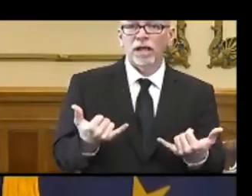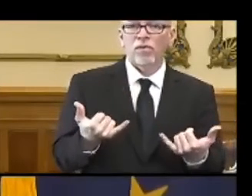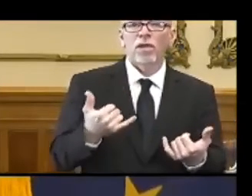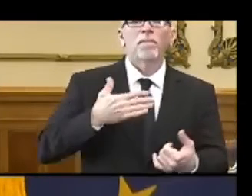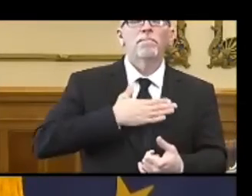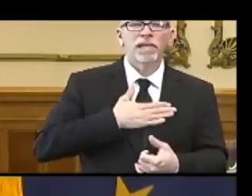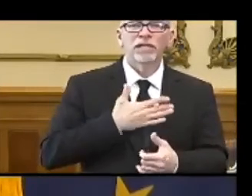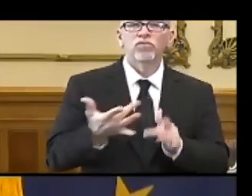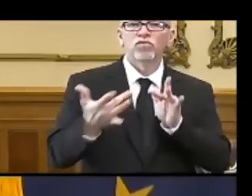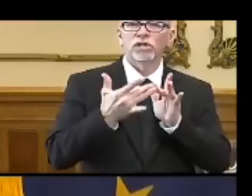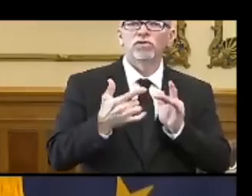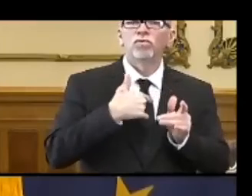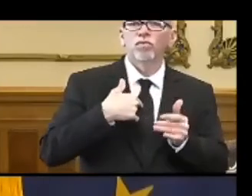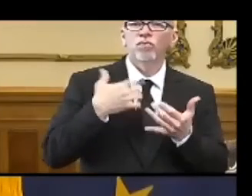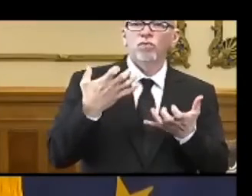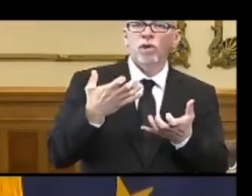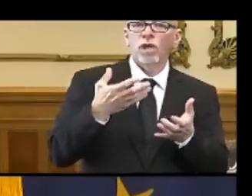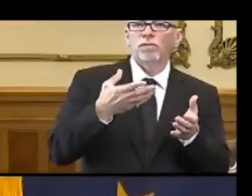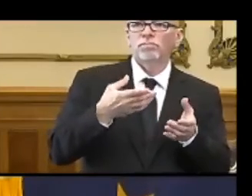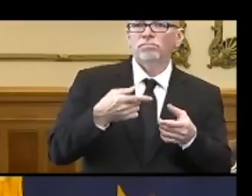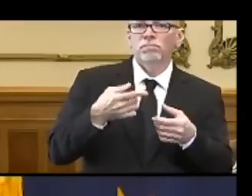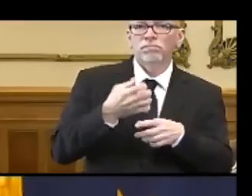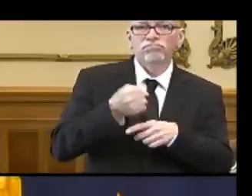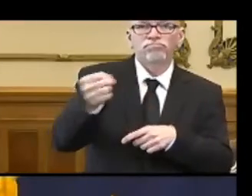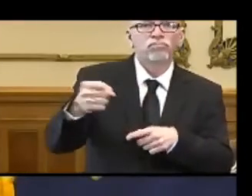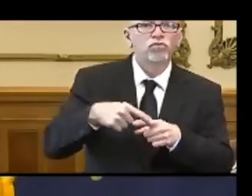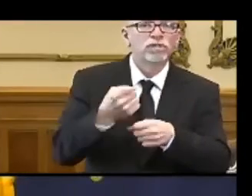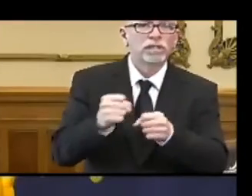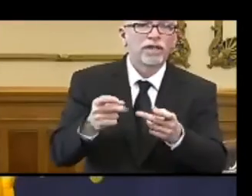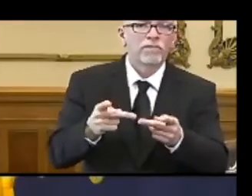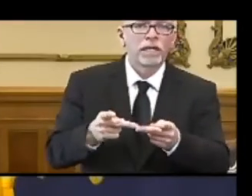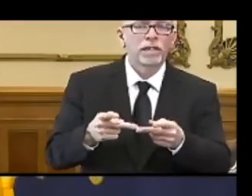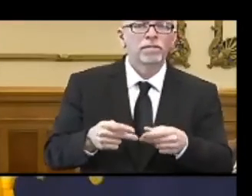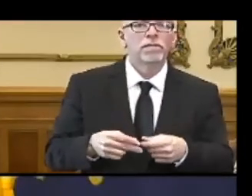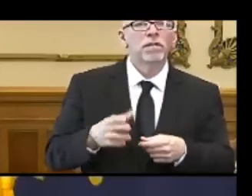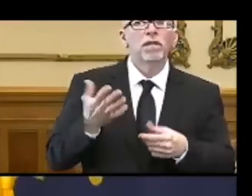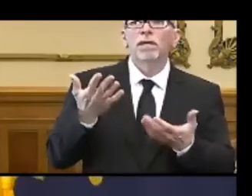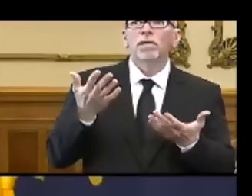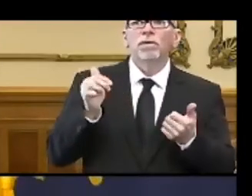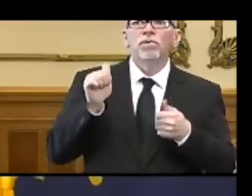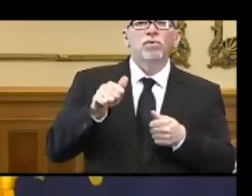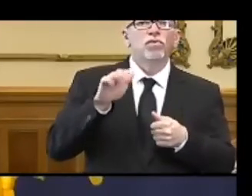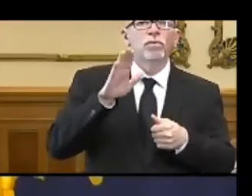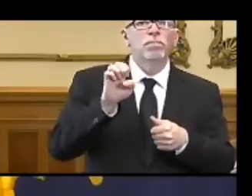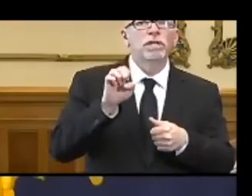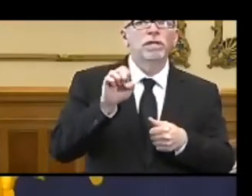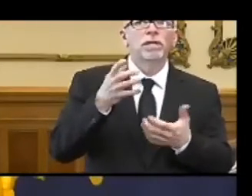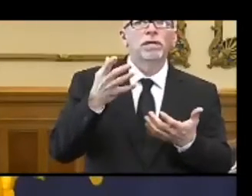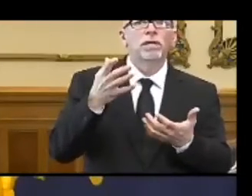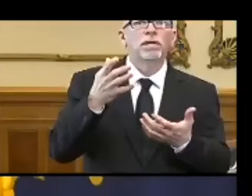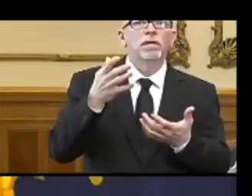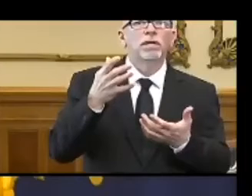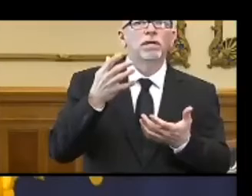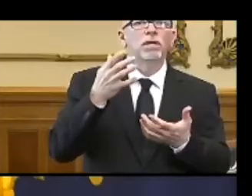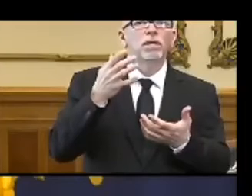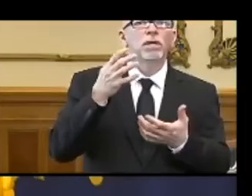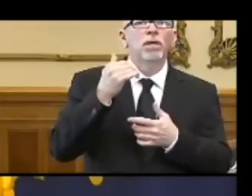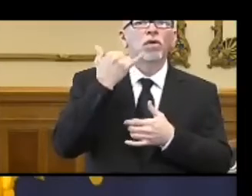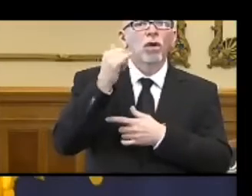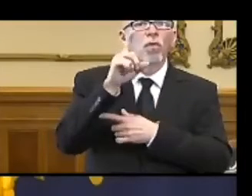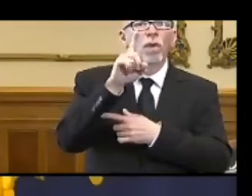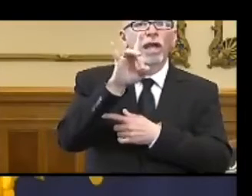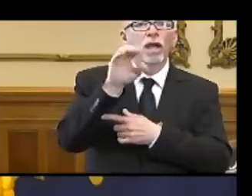please reach out. We want to get you to a safe place. And it could be, the first step could be calling